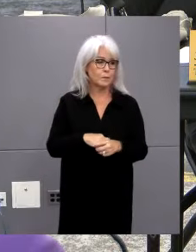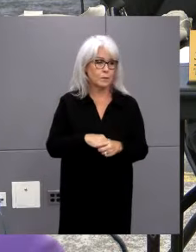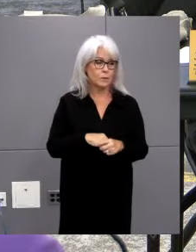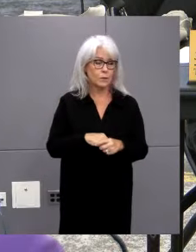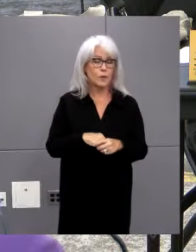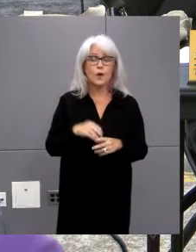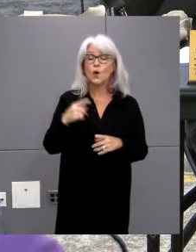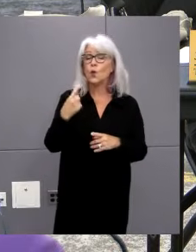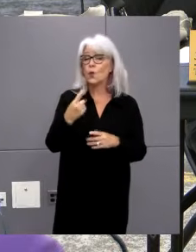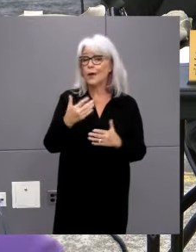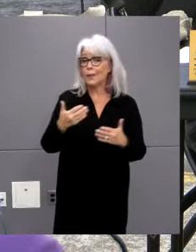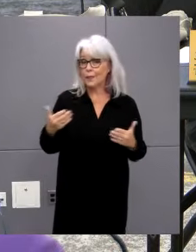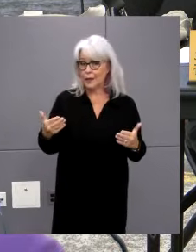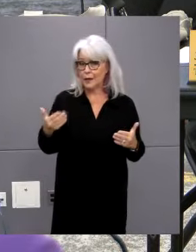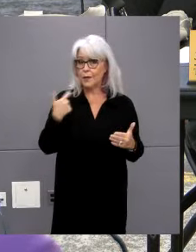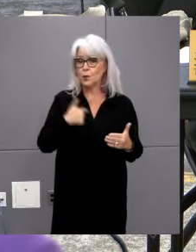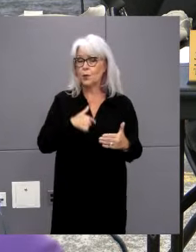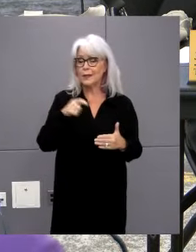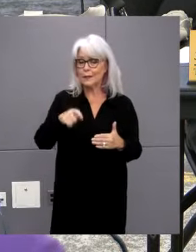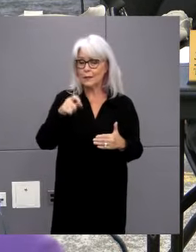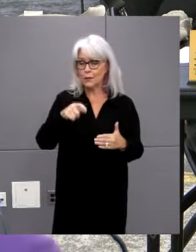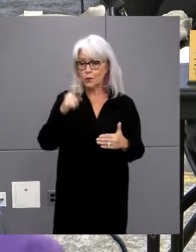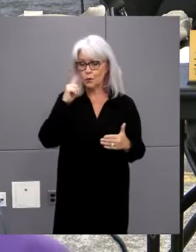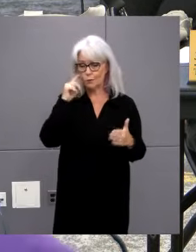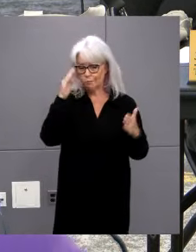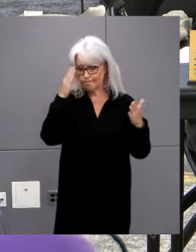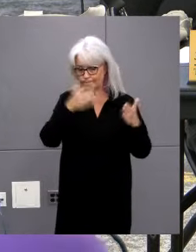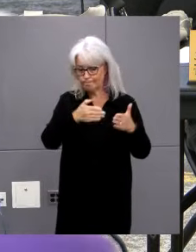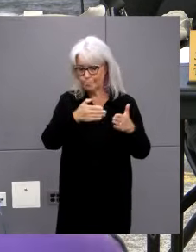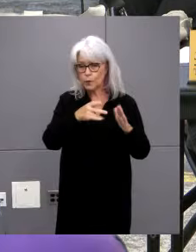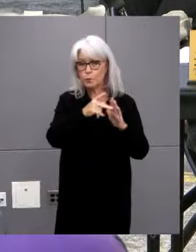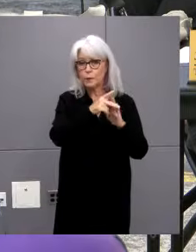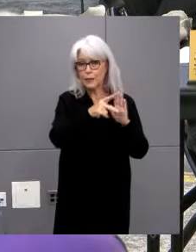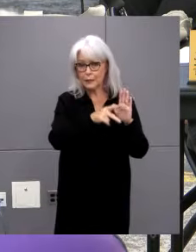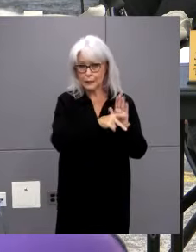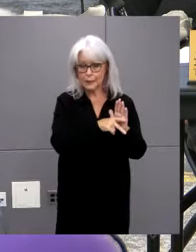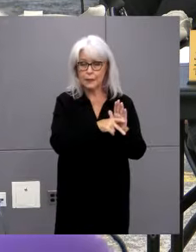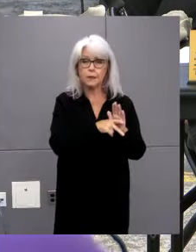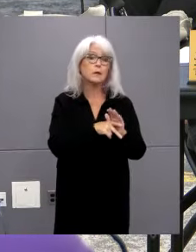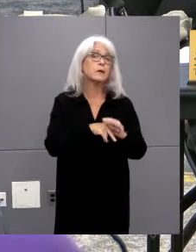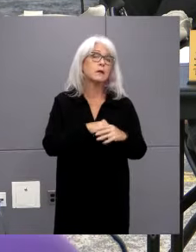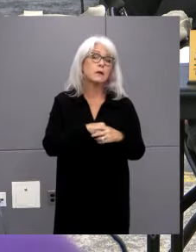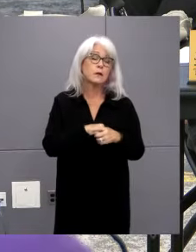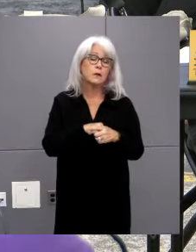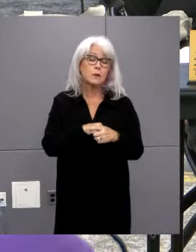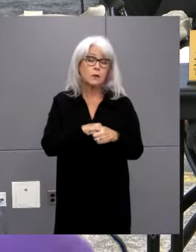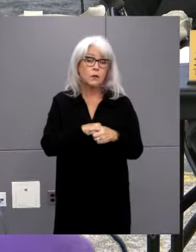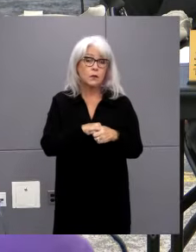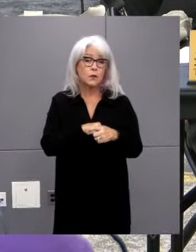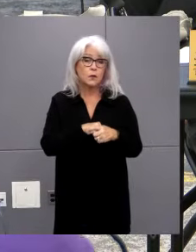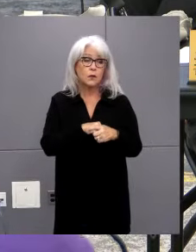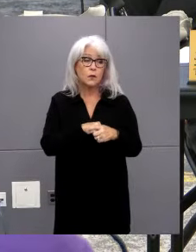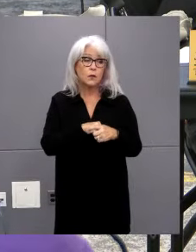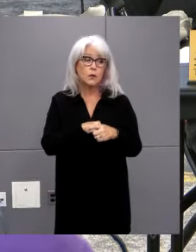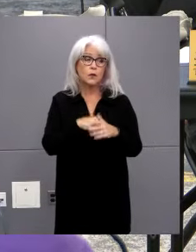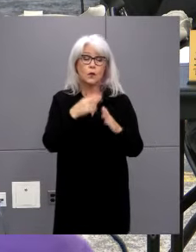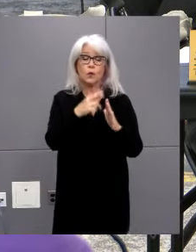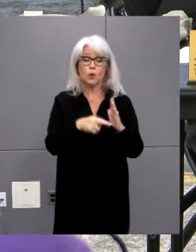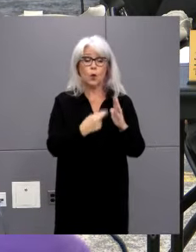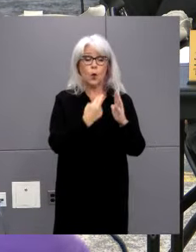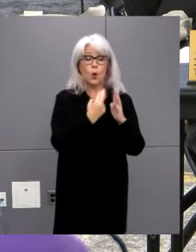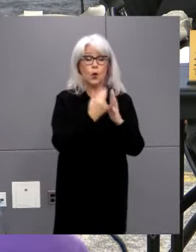One of the things that we need to look at policy-wise, and again, is the role of the